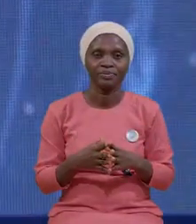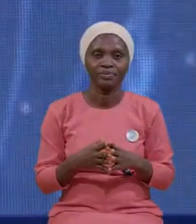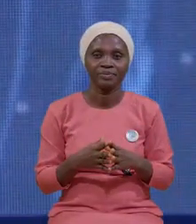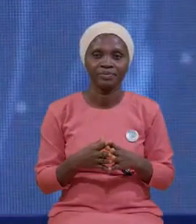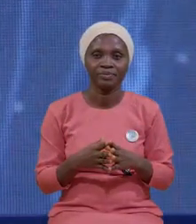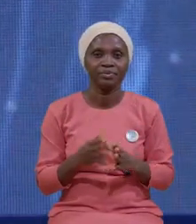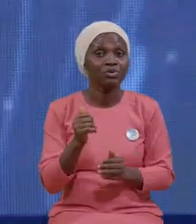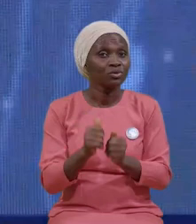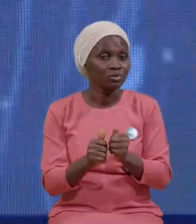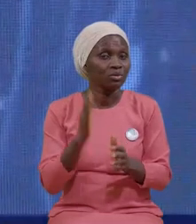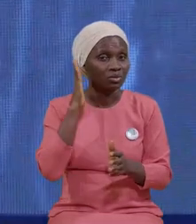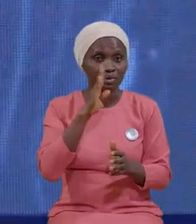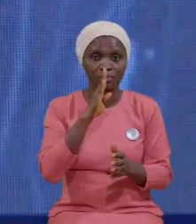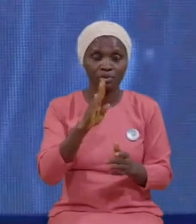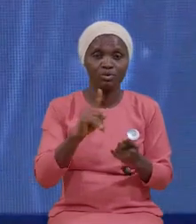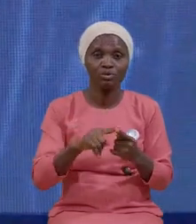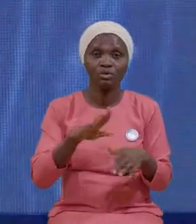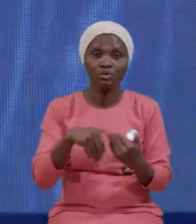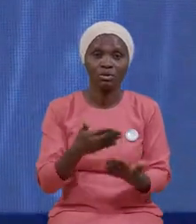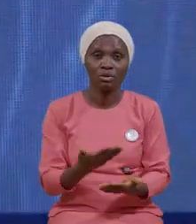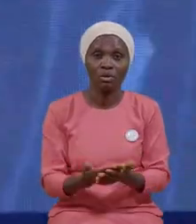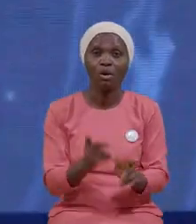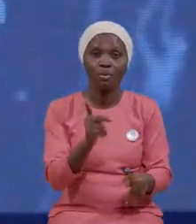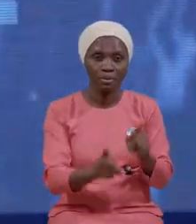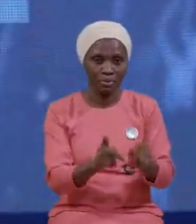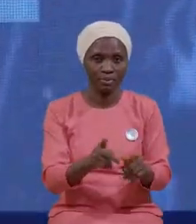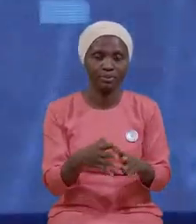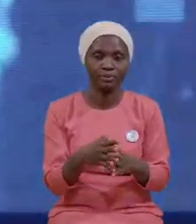which shall be to all people.